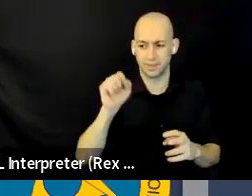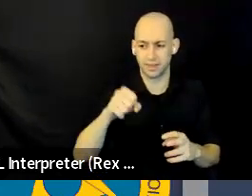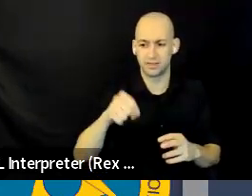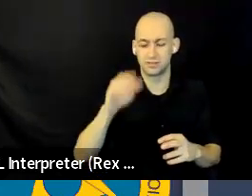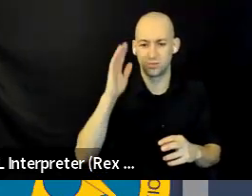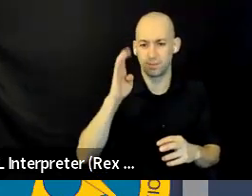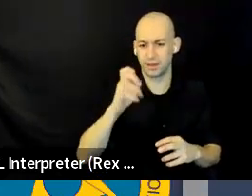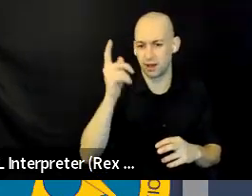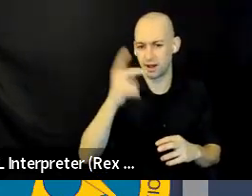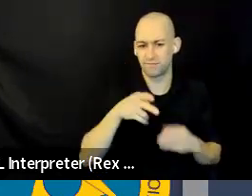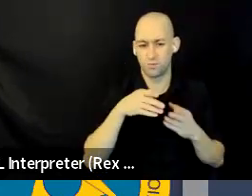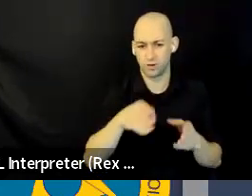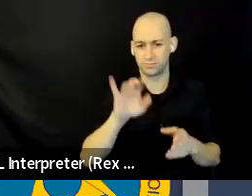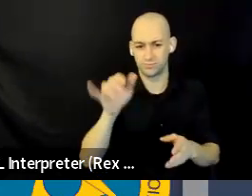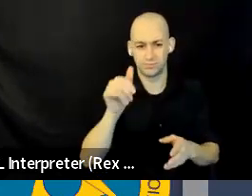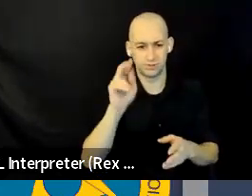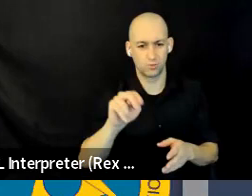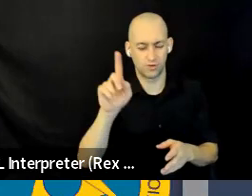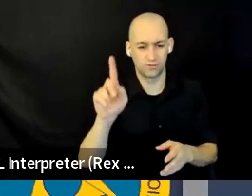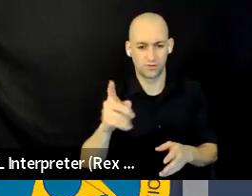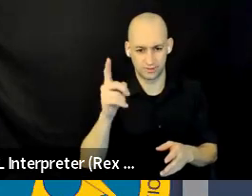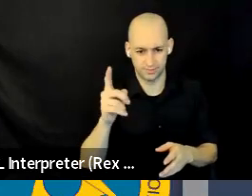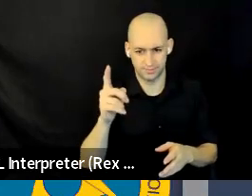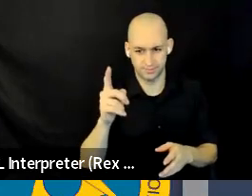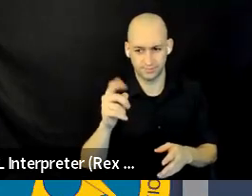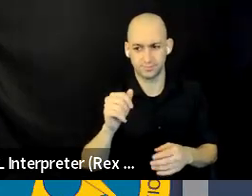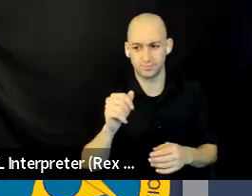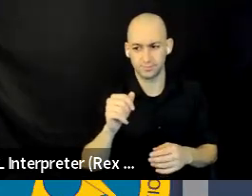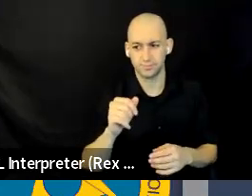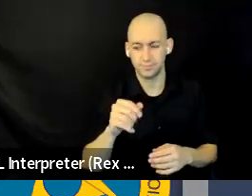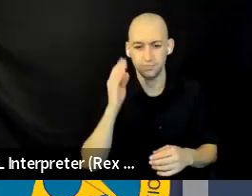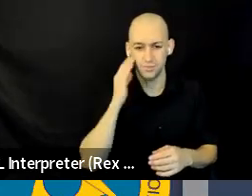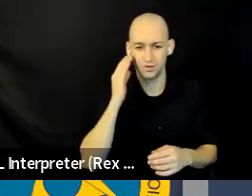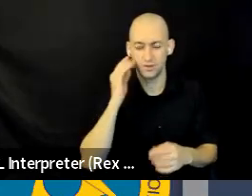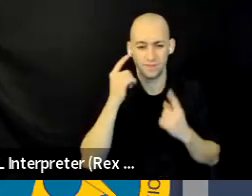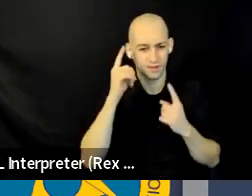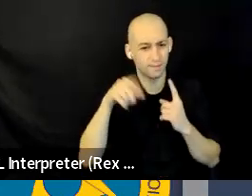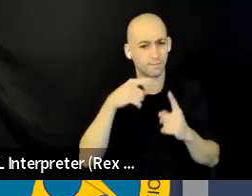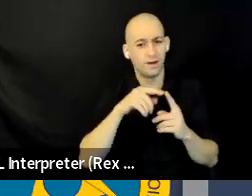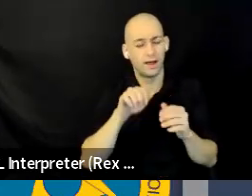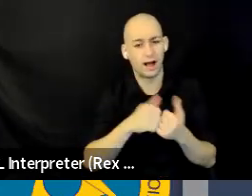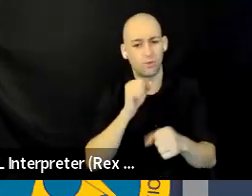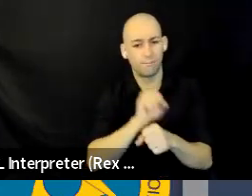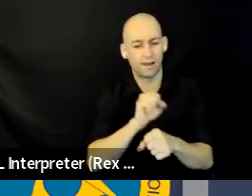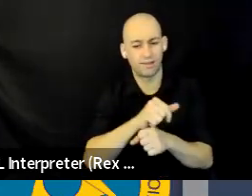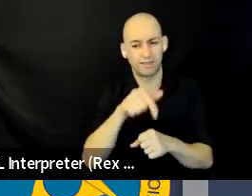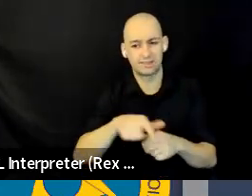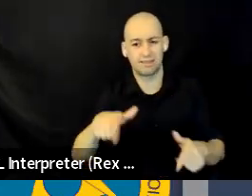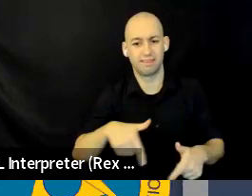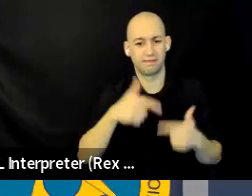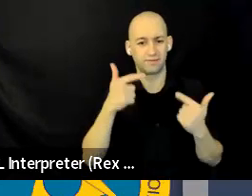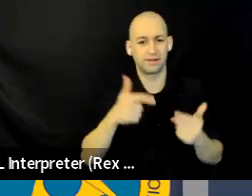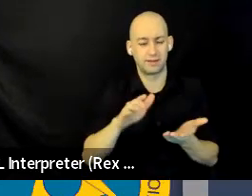halfway January 1st. Okay. You know, thinking about how we make this a living document after this